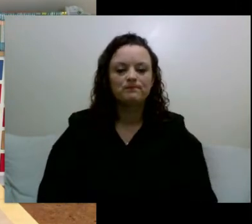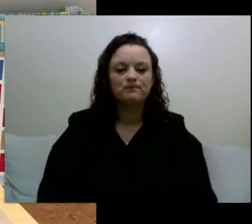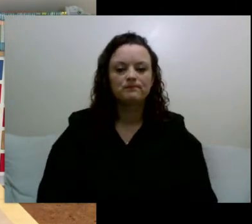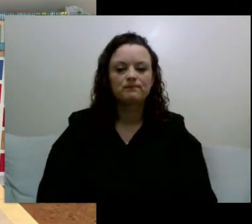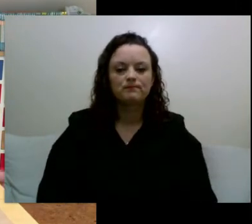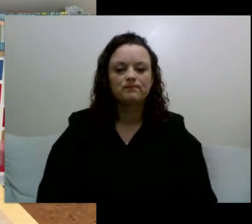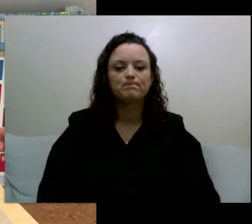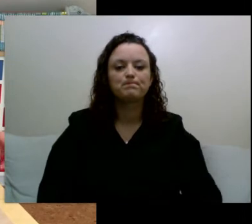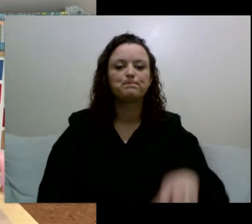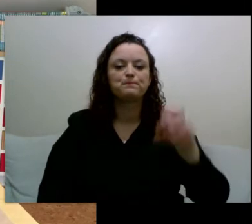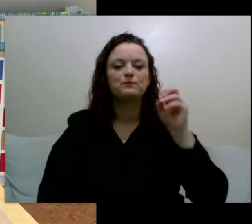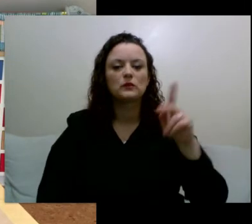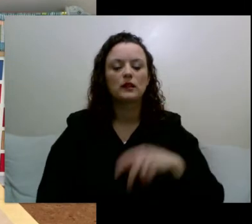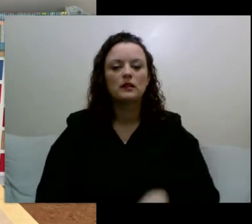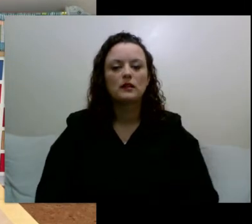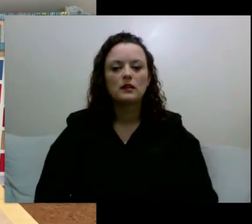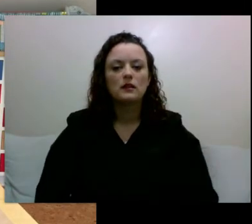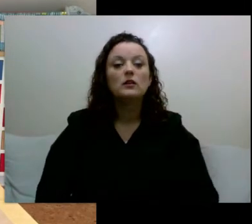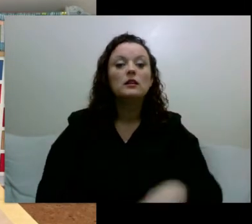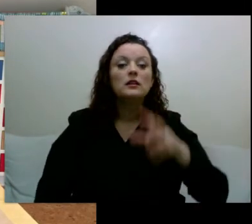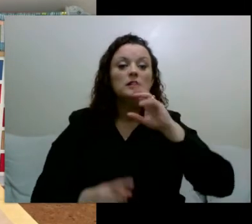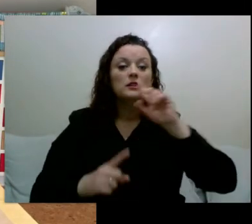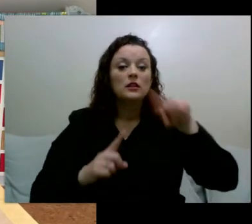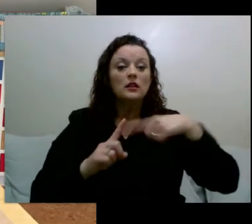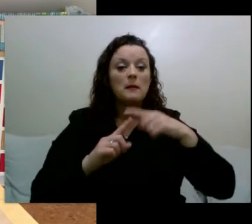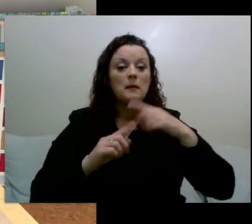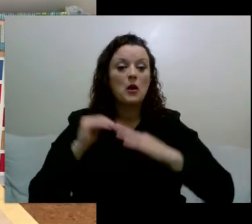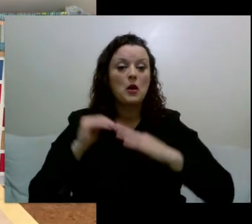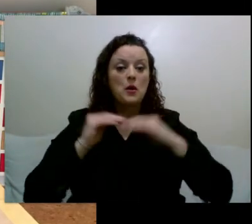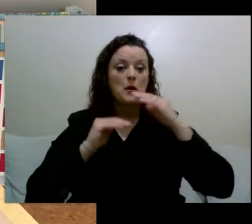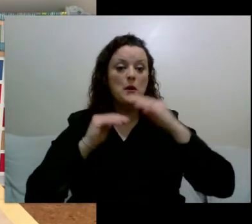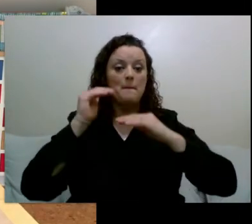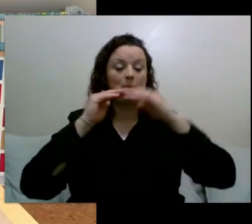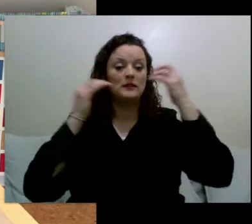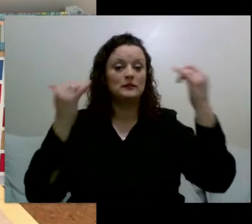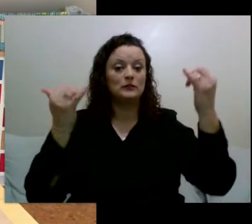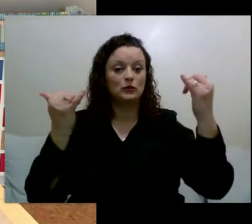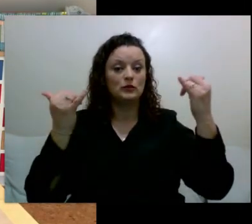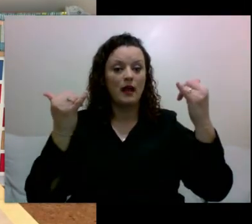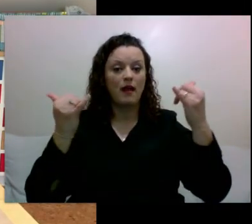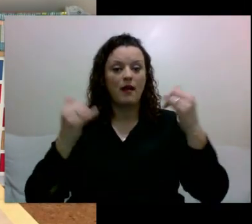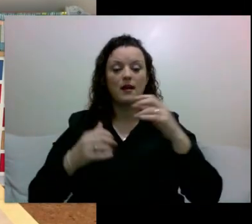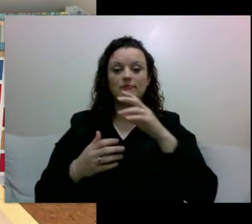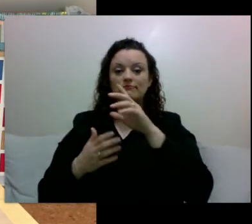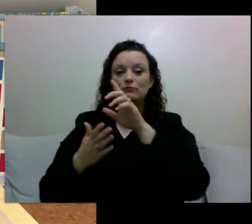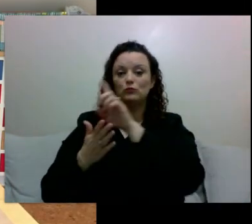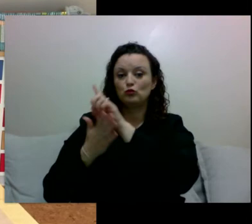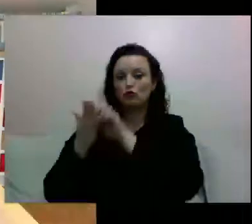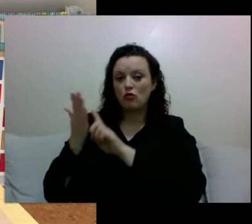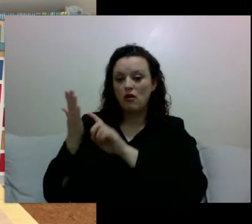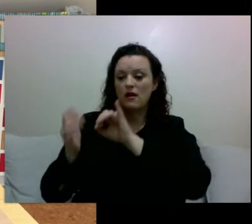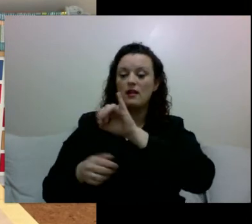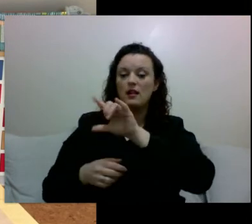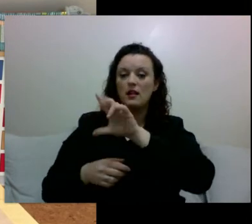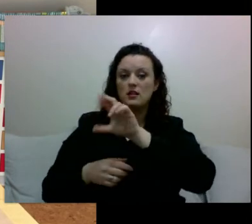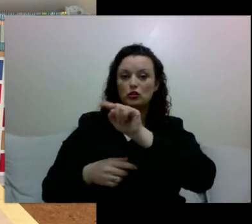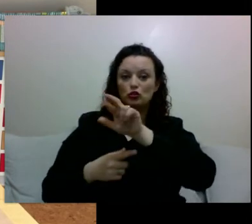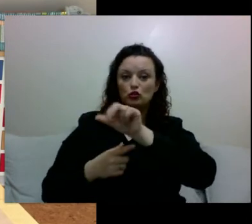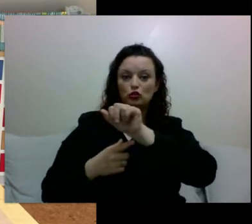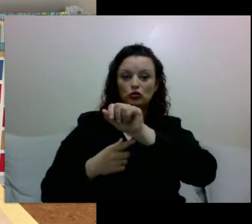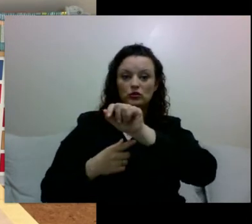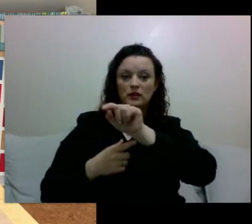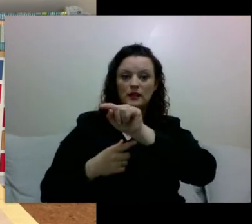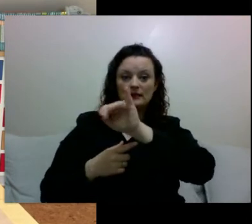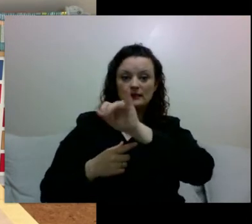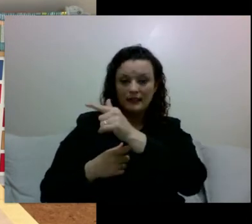All right. We're talking about building today. We're talking about not just illustrating, but finding boxes. And I suspect there are going to be a